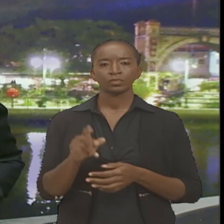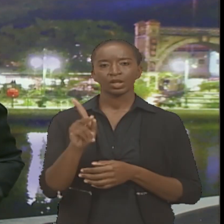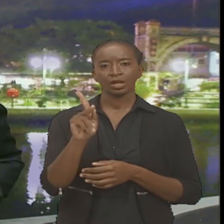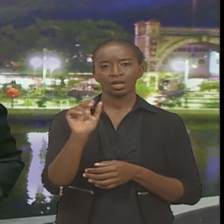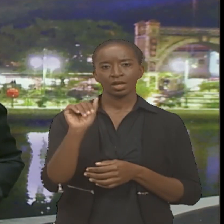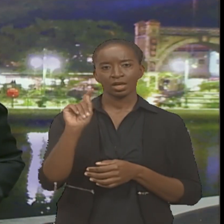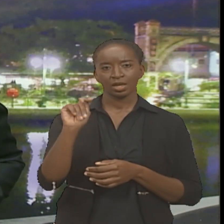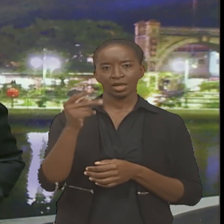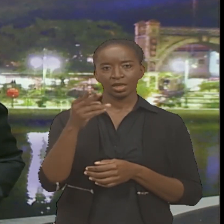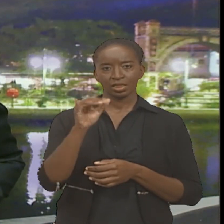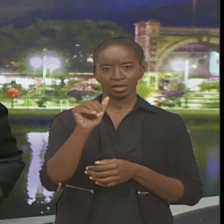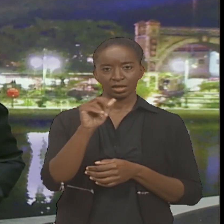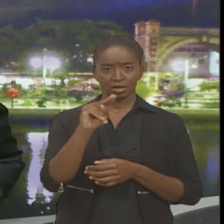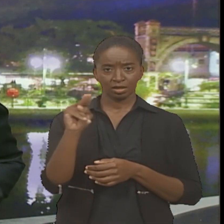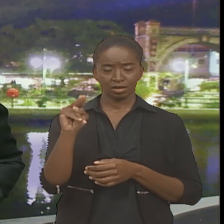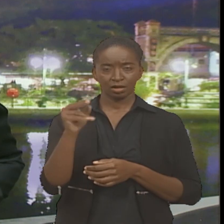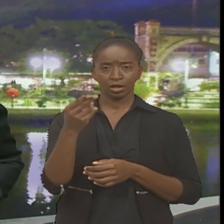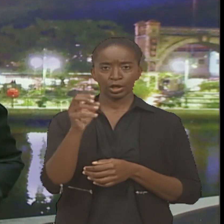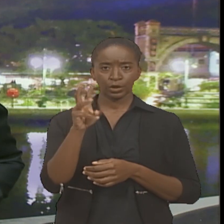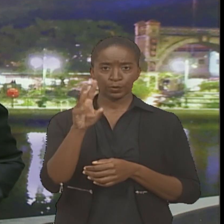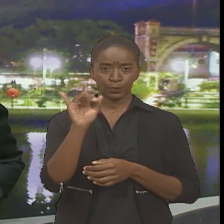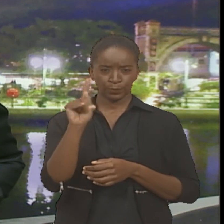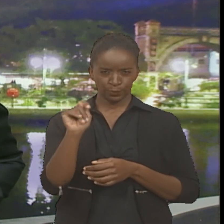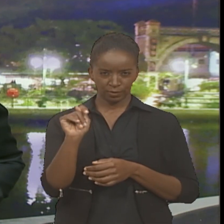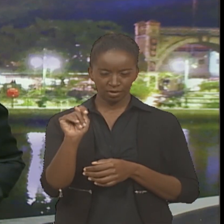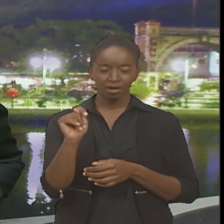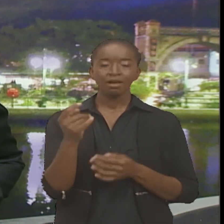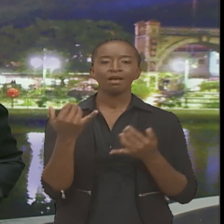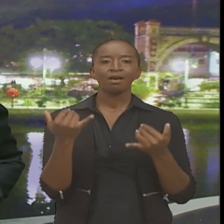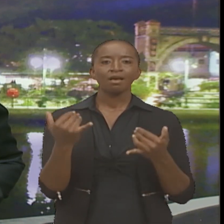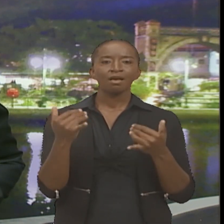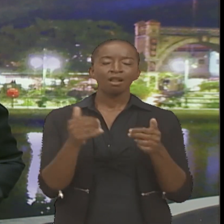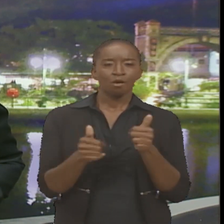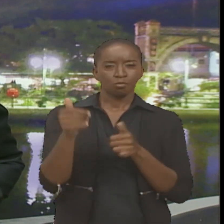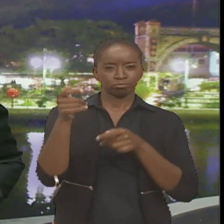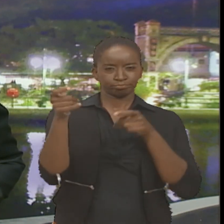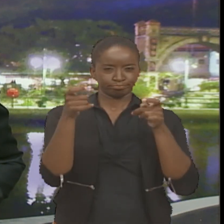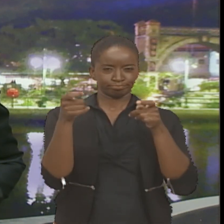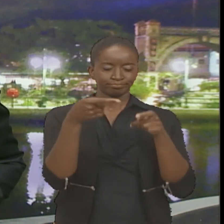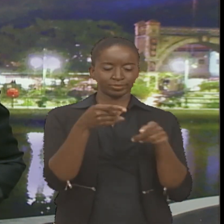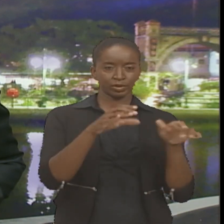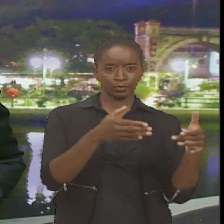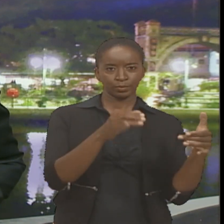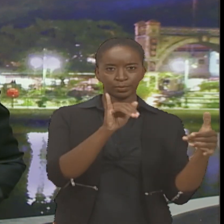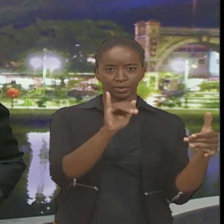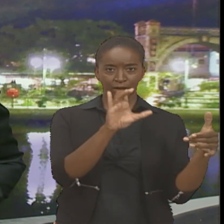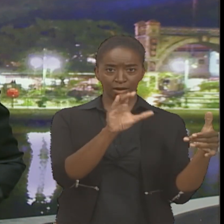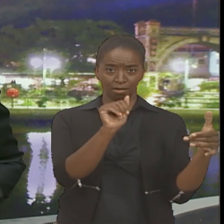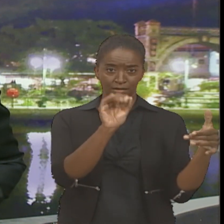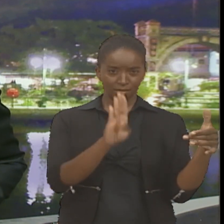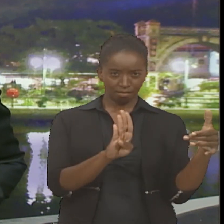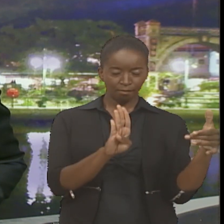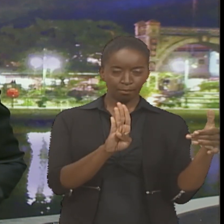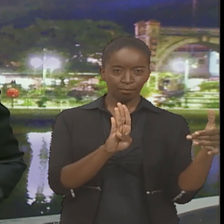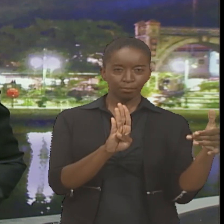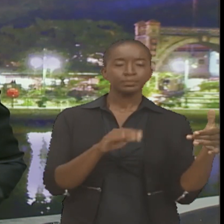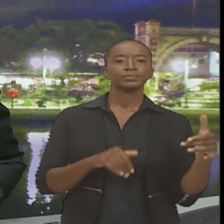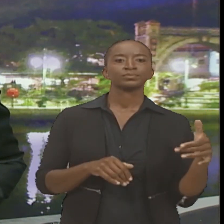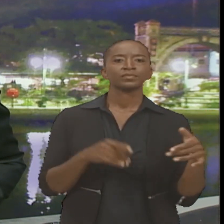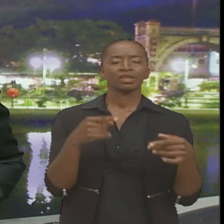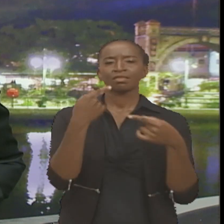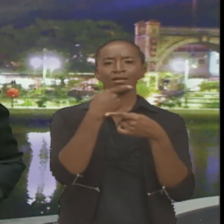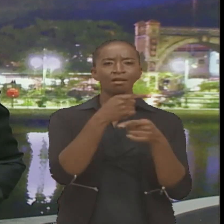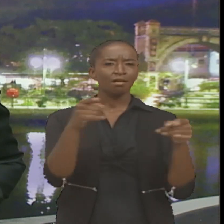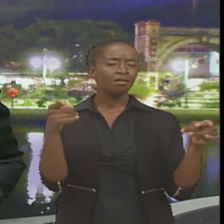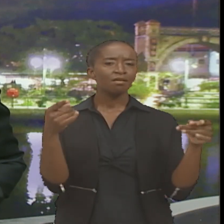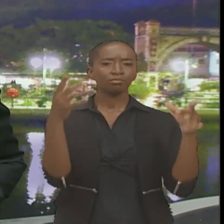And Kathy Ann Hewitt will act as Executive Director of the Institute of Chartered Accountants of Barbados until further notice. This announcement from